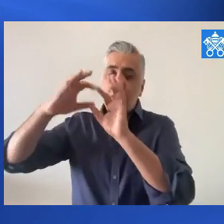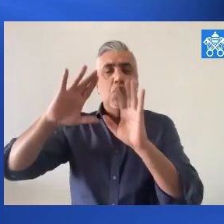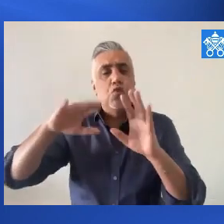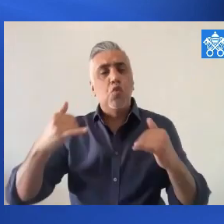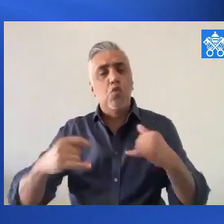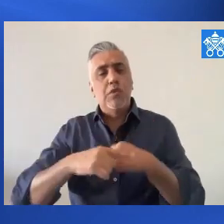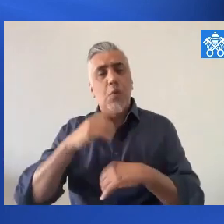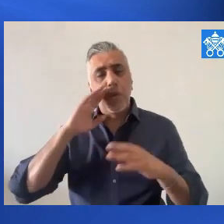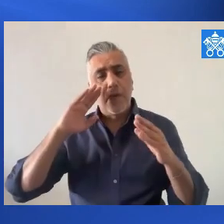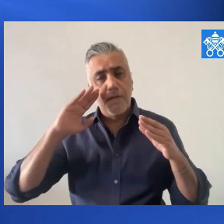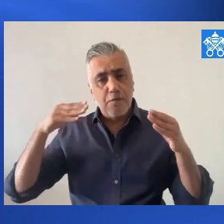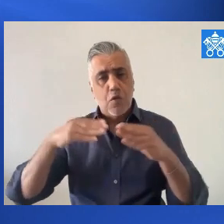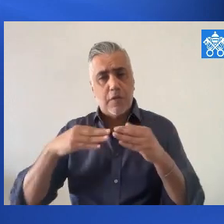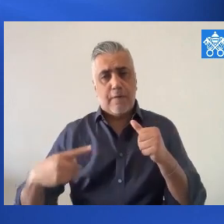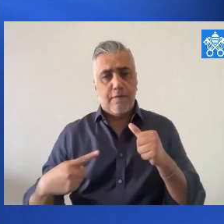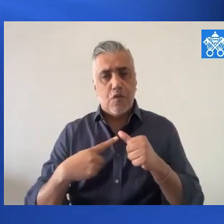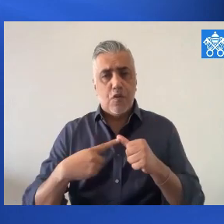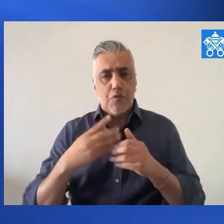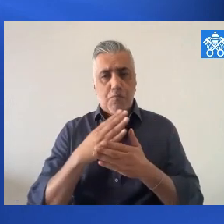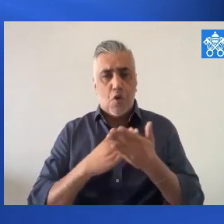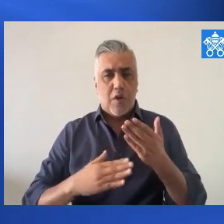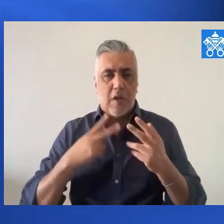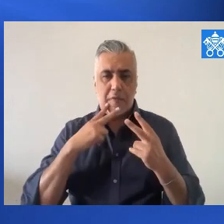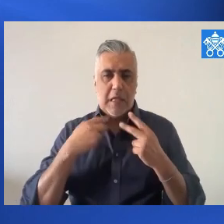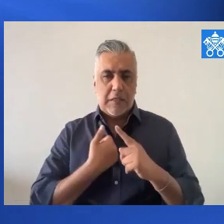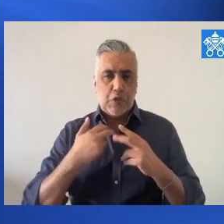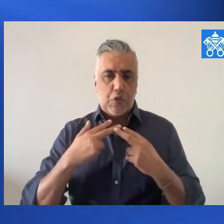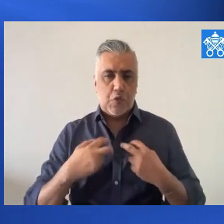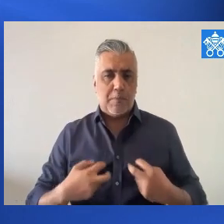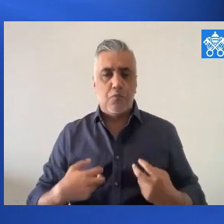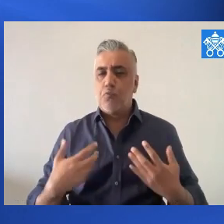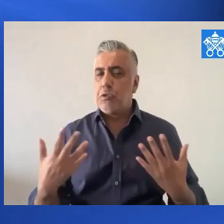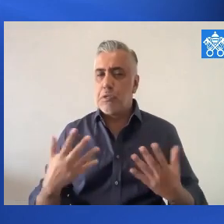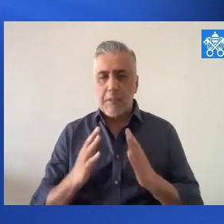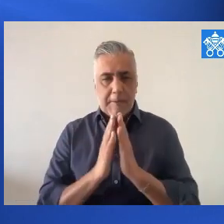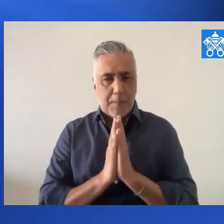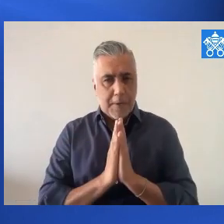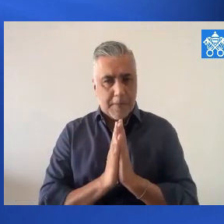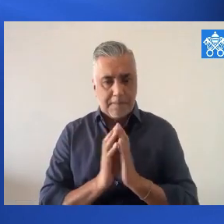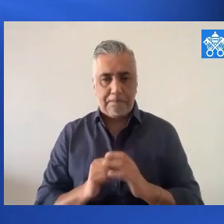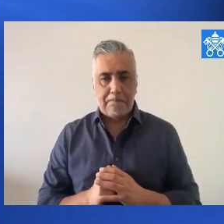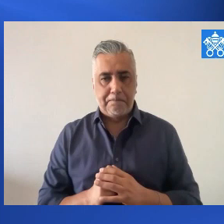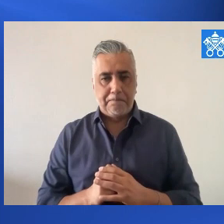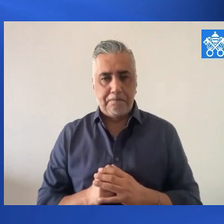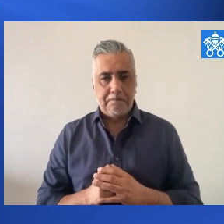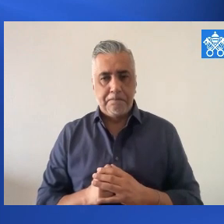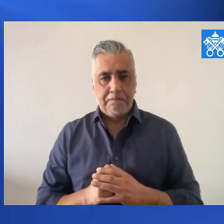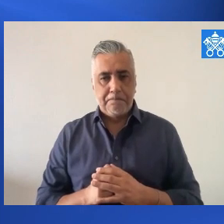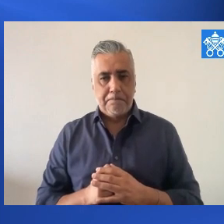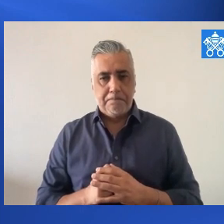concerns. So today we will focus on the first of its constituent elements, which is